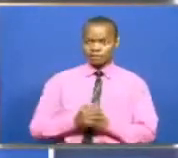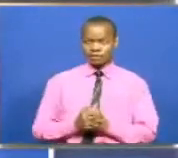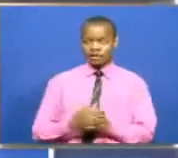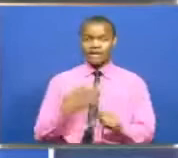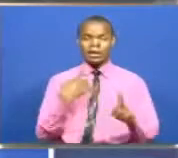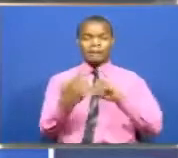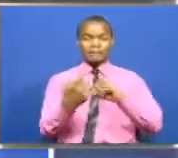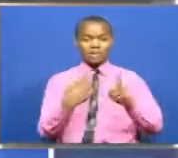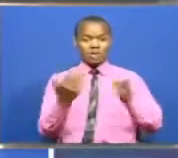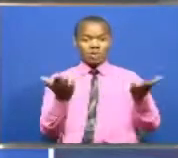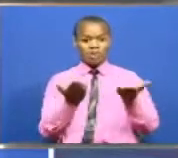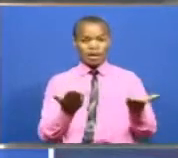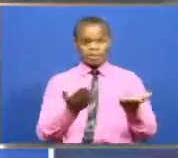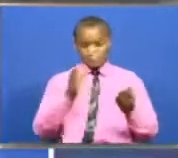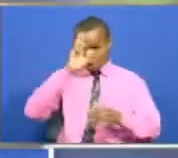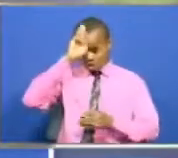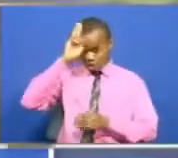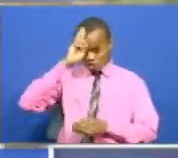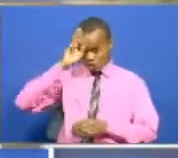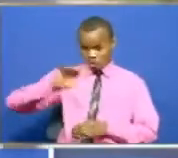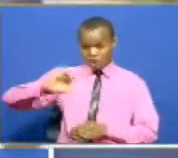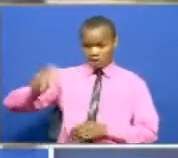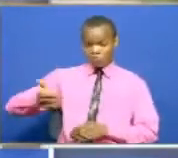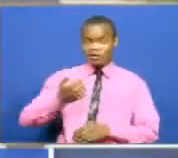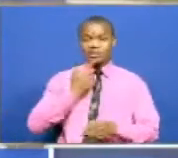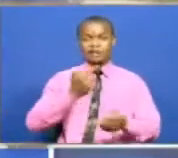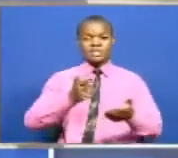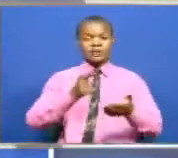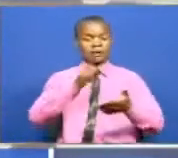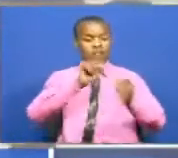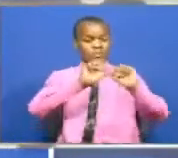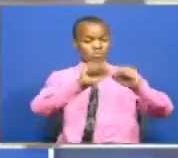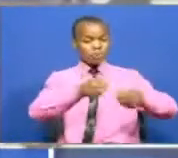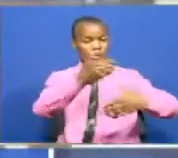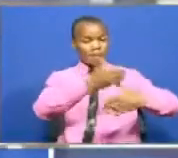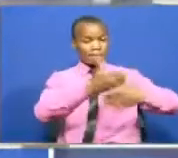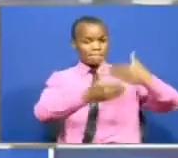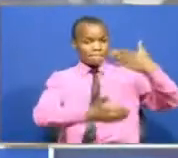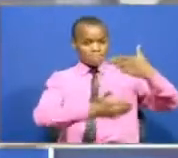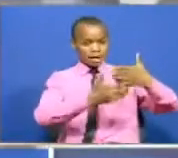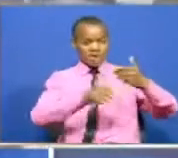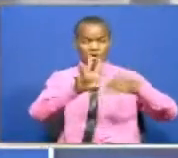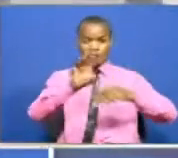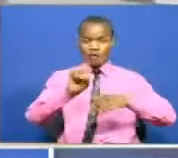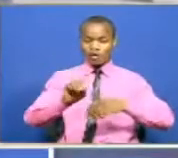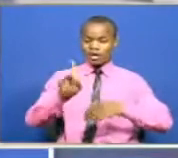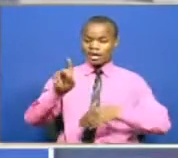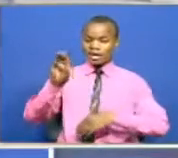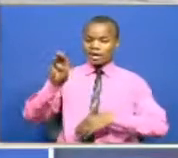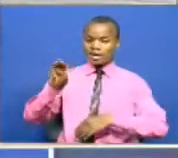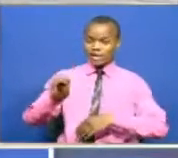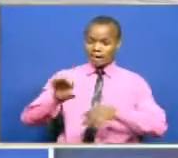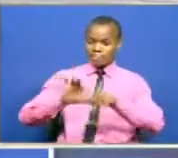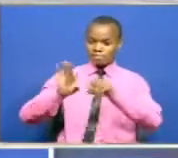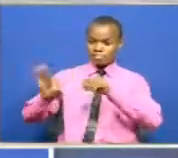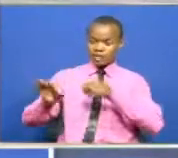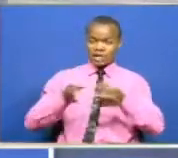Nyahururu town, where he pledged to build at least 40 kilometers of road in every constituency if elected president